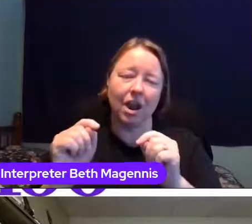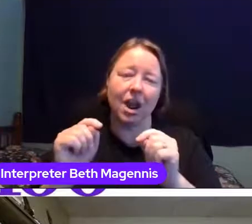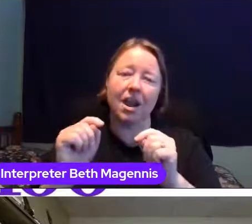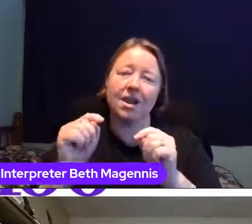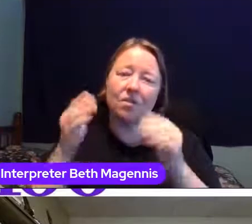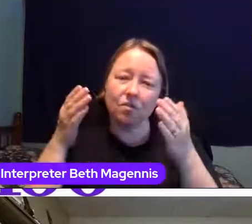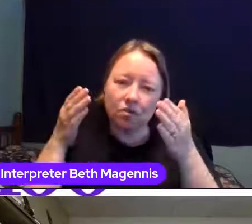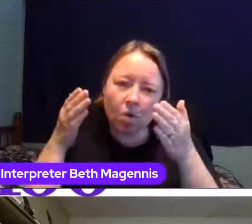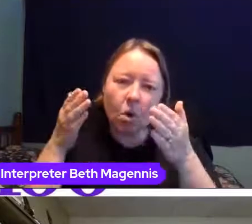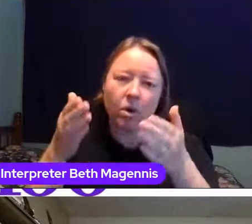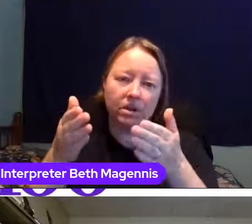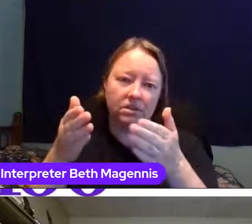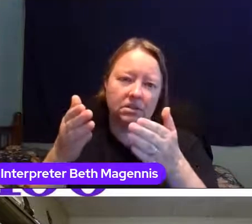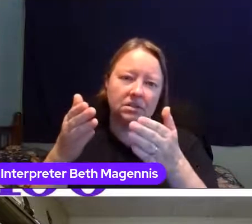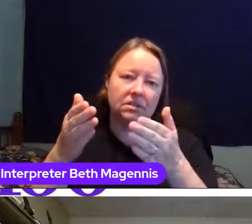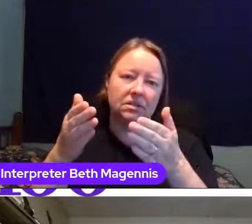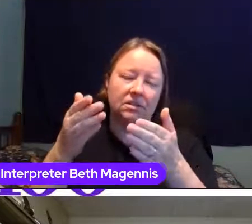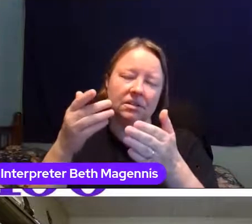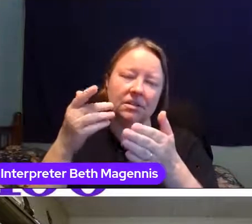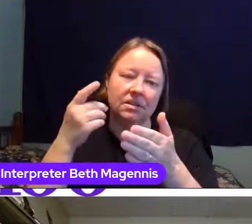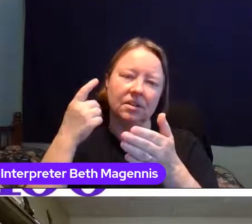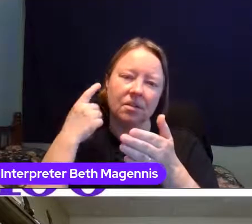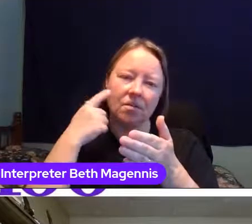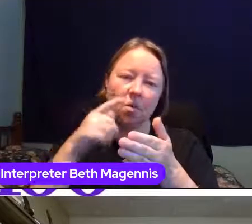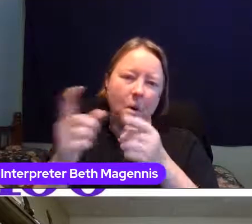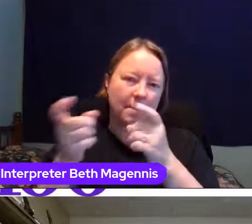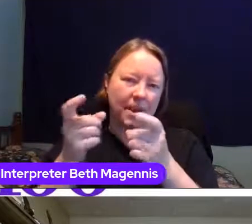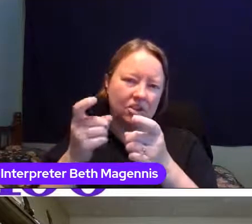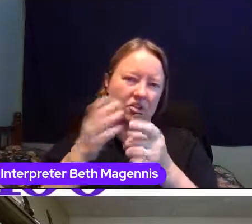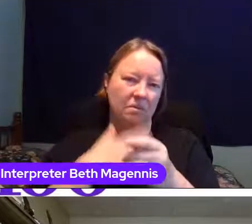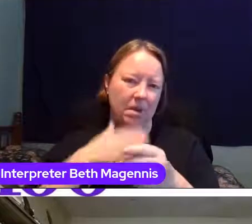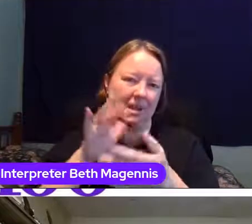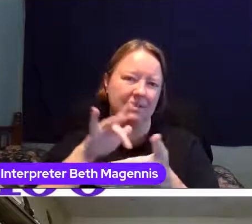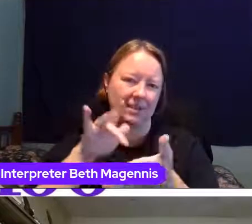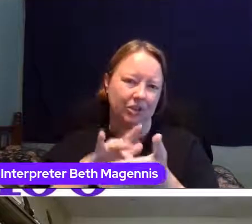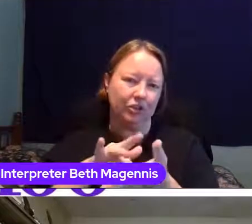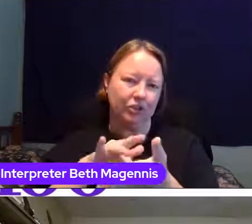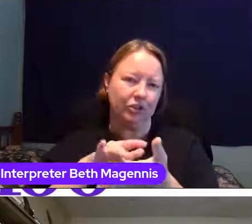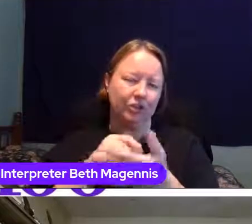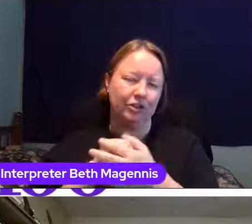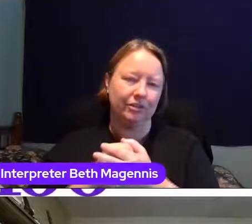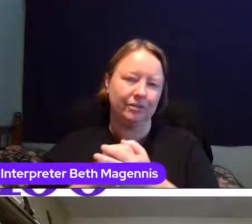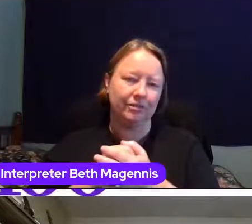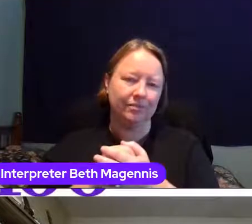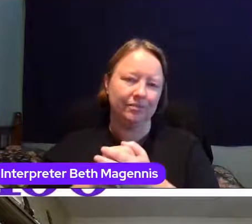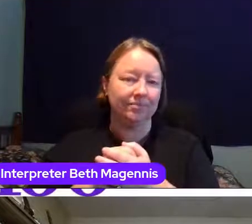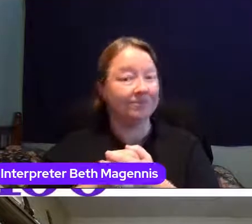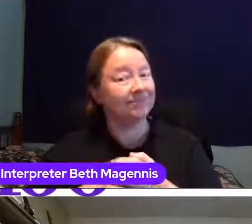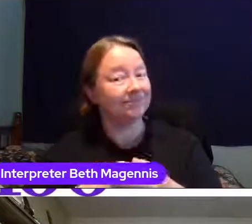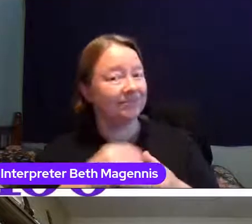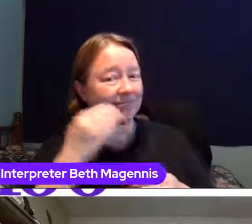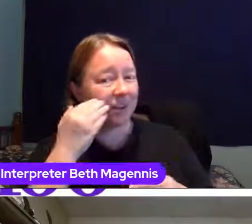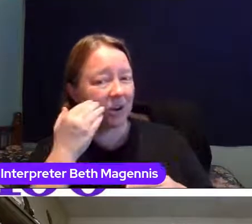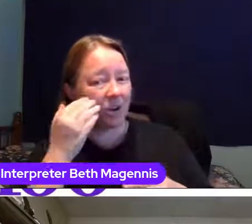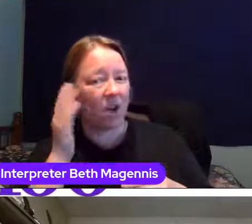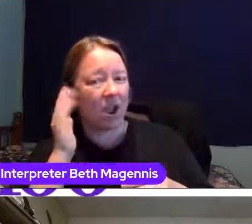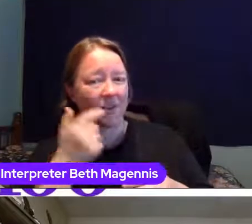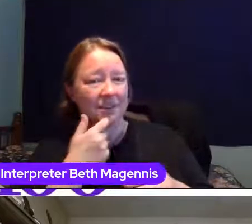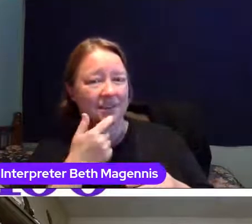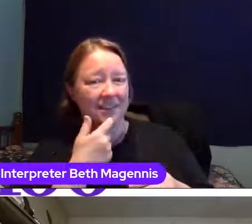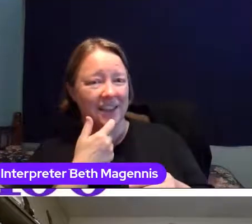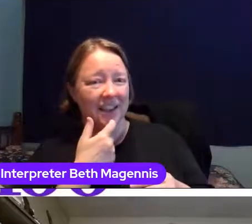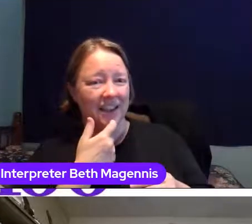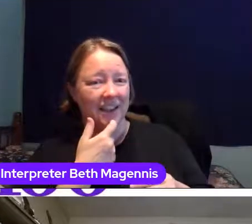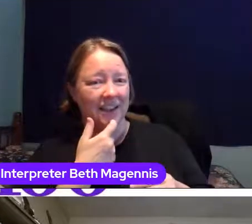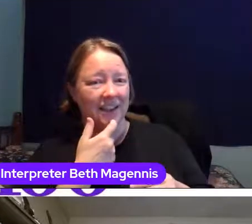on, you know, when it comes to managing my centers. You know, I'm just going to say